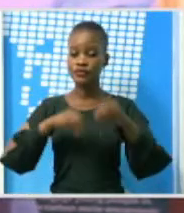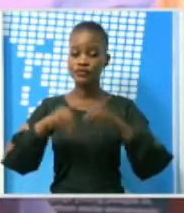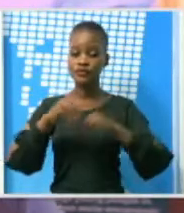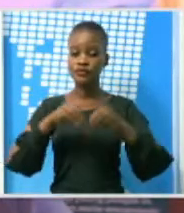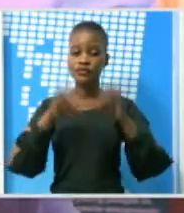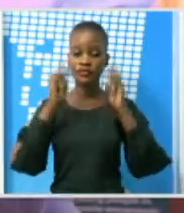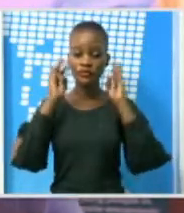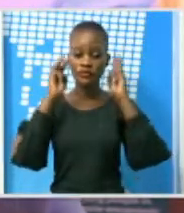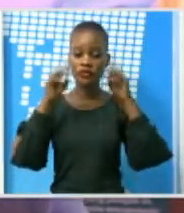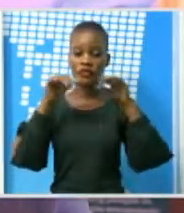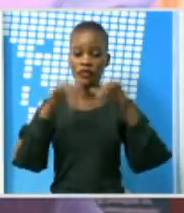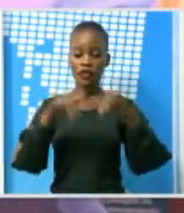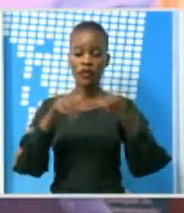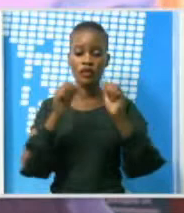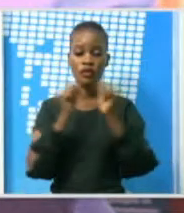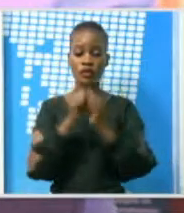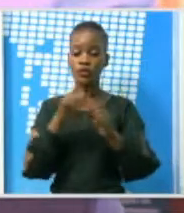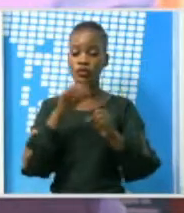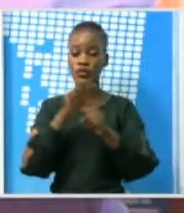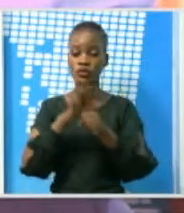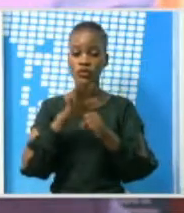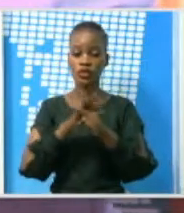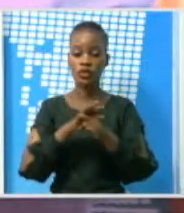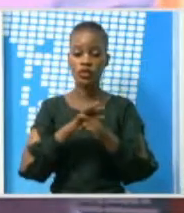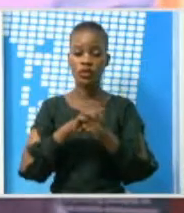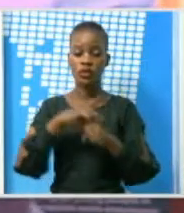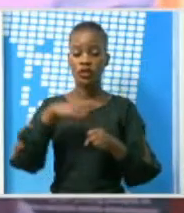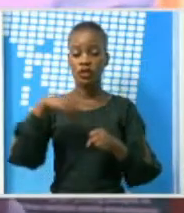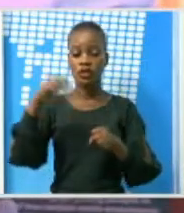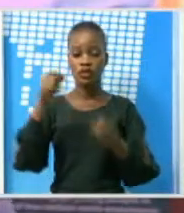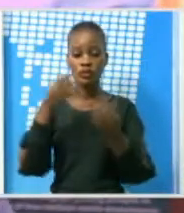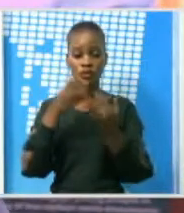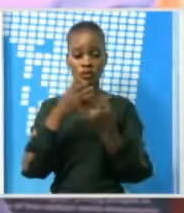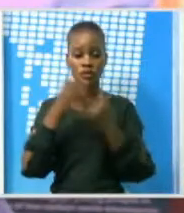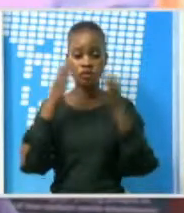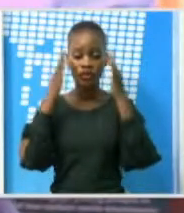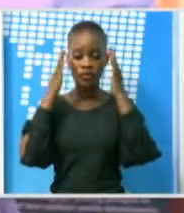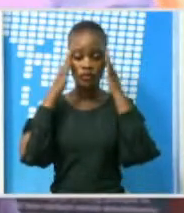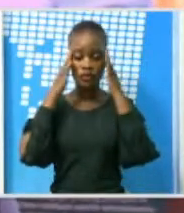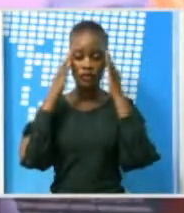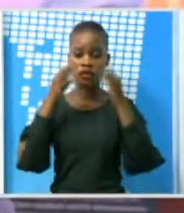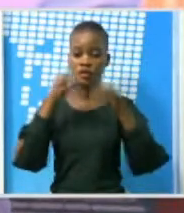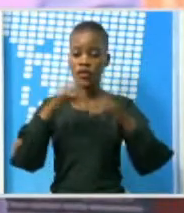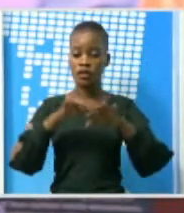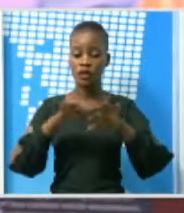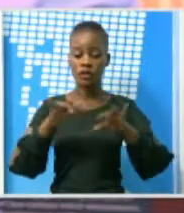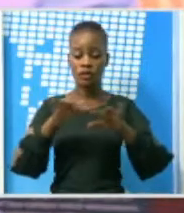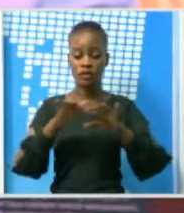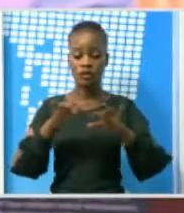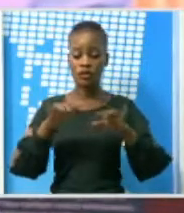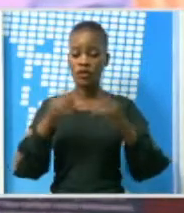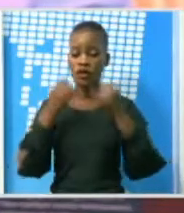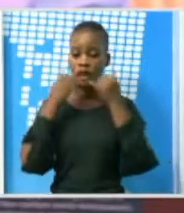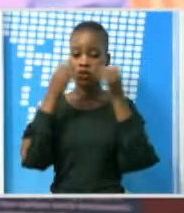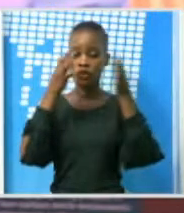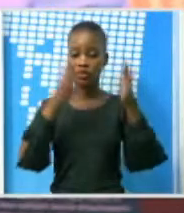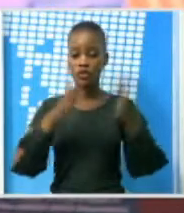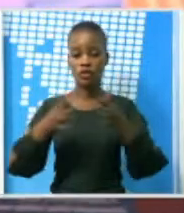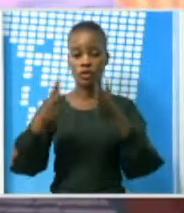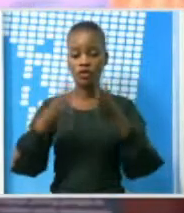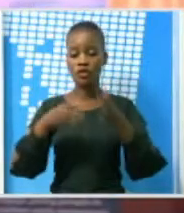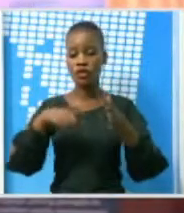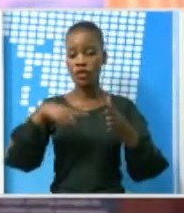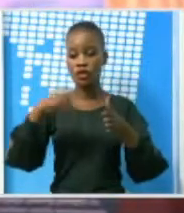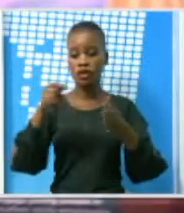be a project we've packaged. We will go through the standard competing process, and then a company that is interested